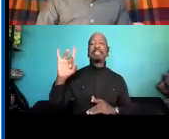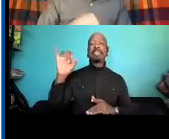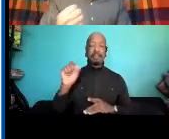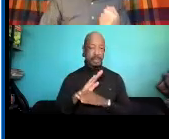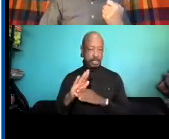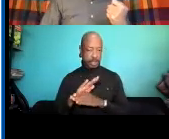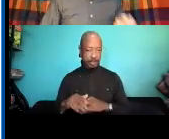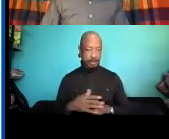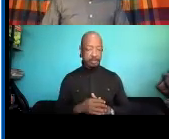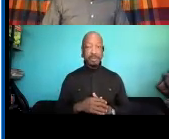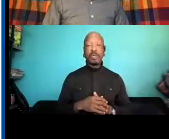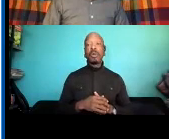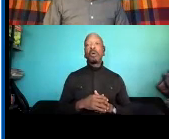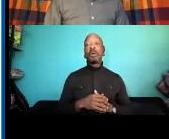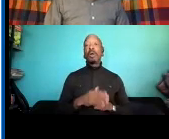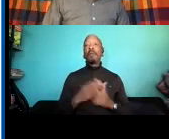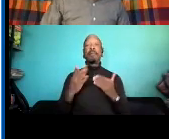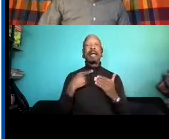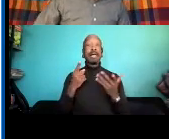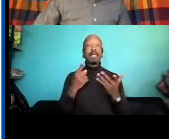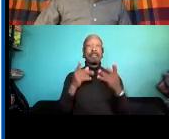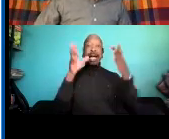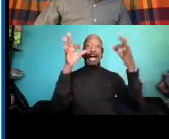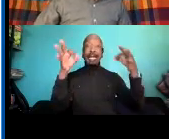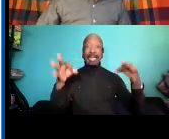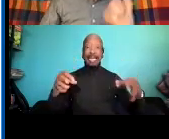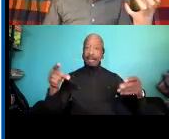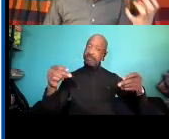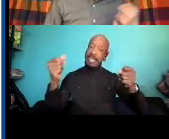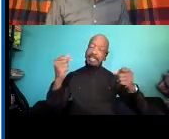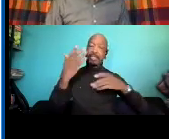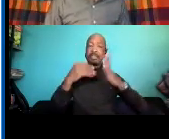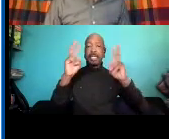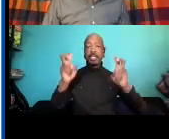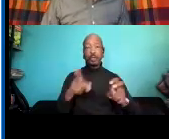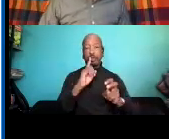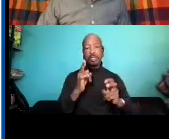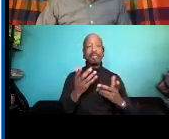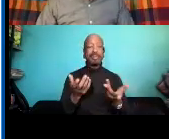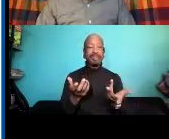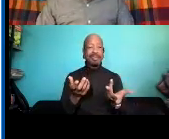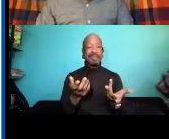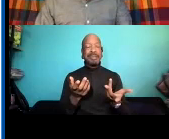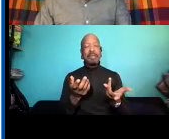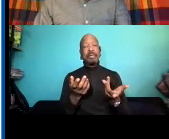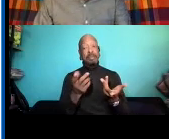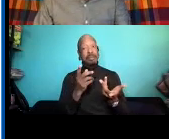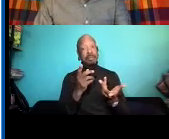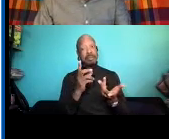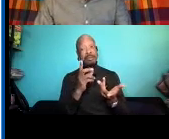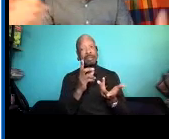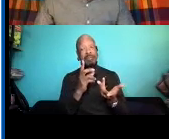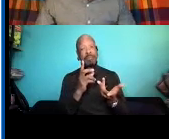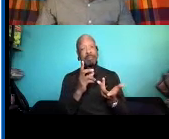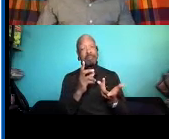know that I might be like flying through some of these issues, some really meaty topics. And